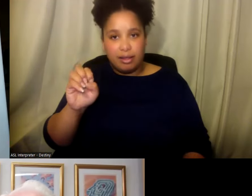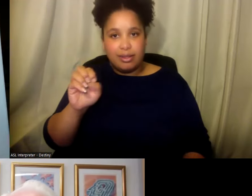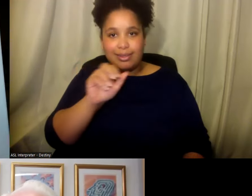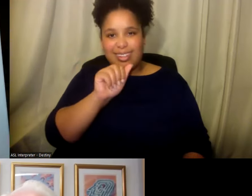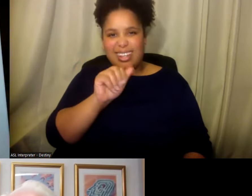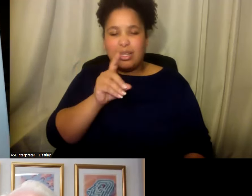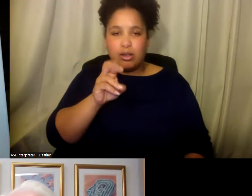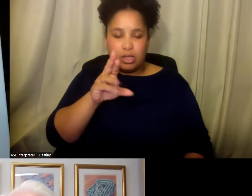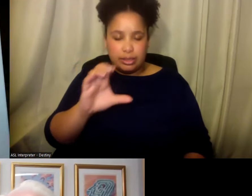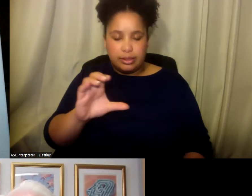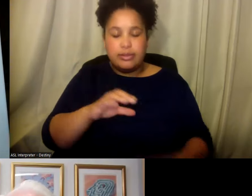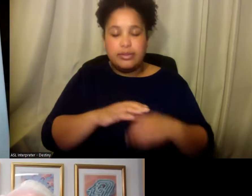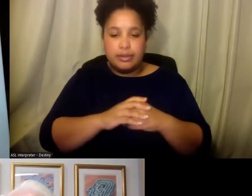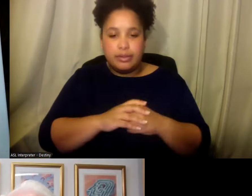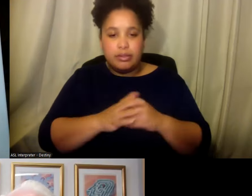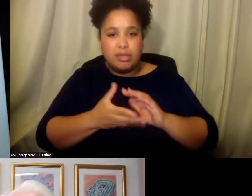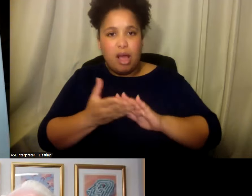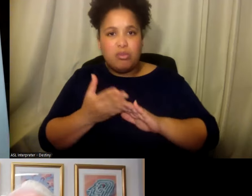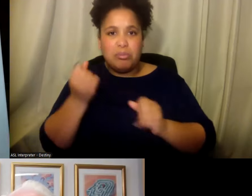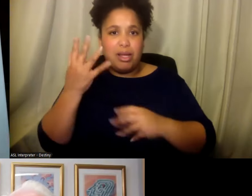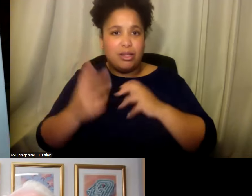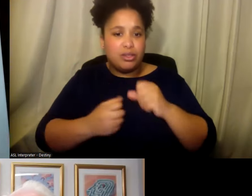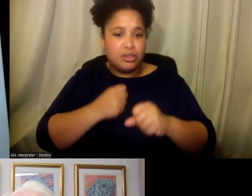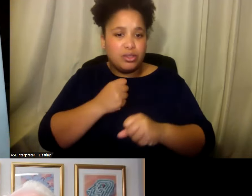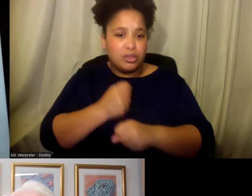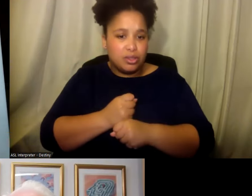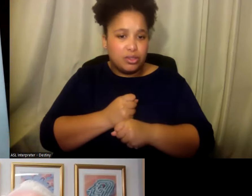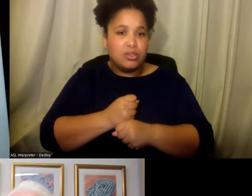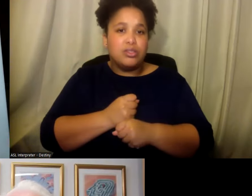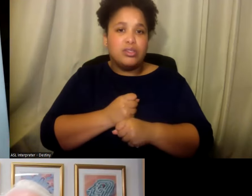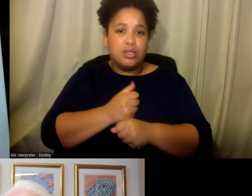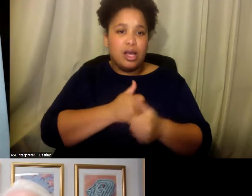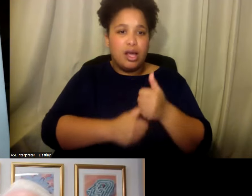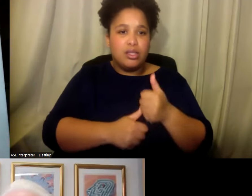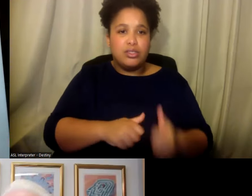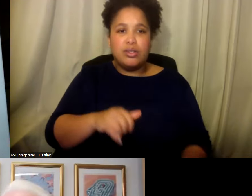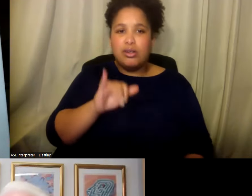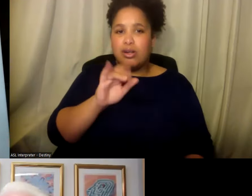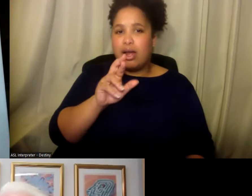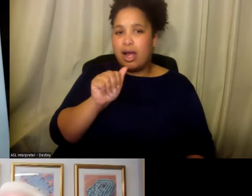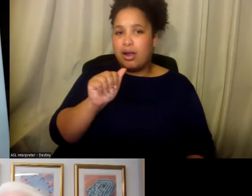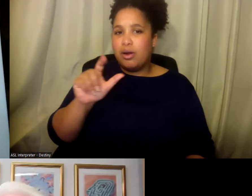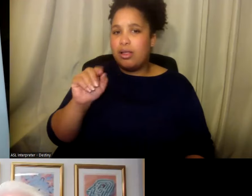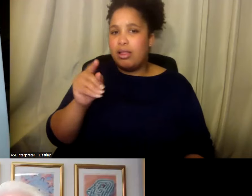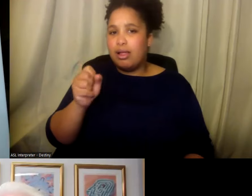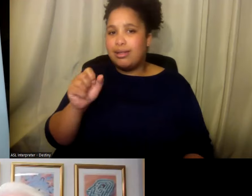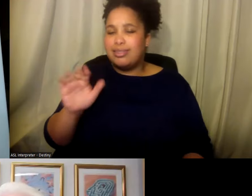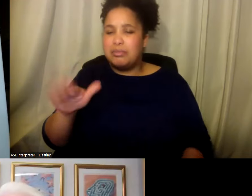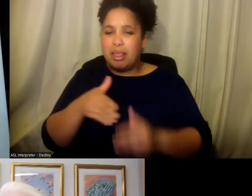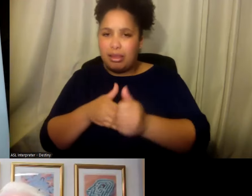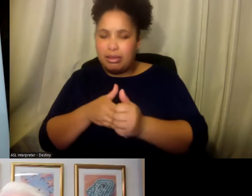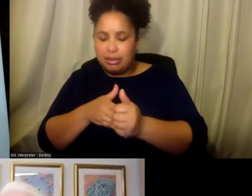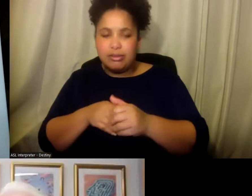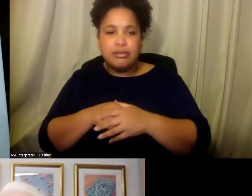ADRC. It's been in operation for many, many years under Ira Lott's guidance, and they've done an outstanding job.